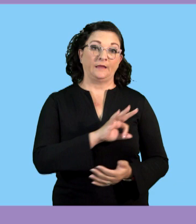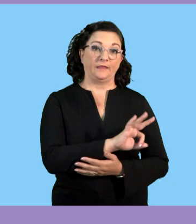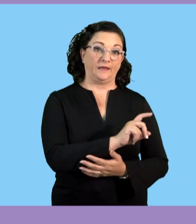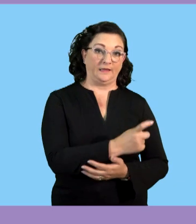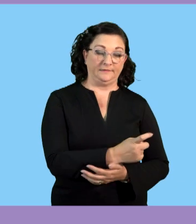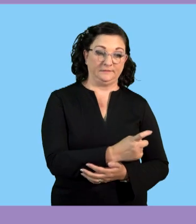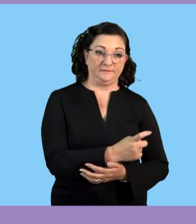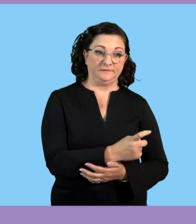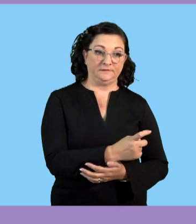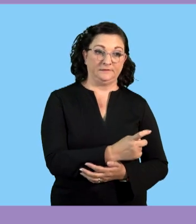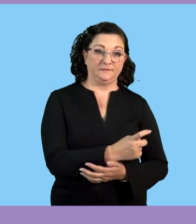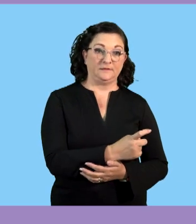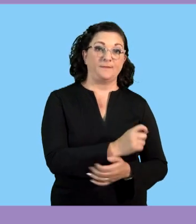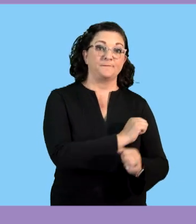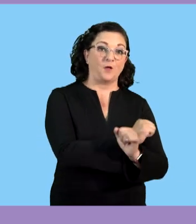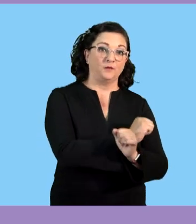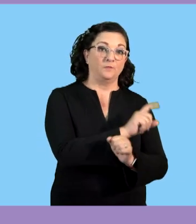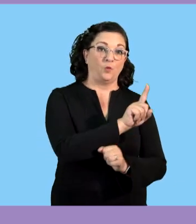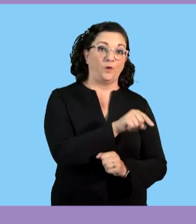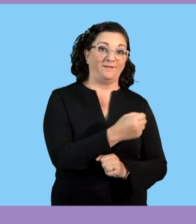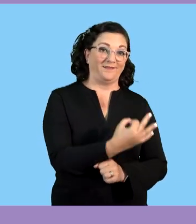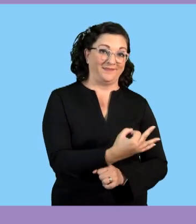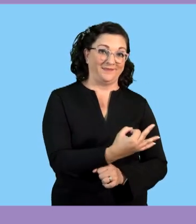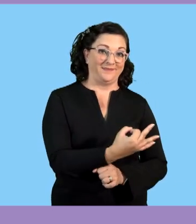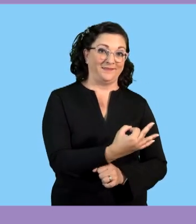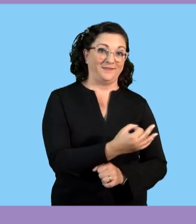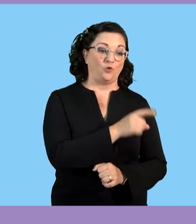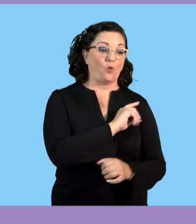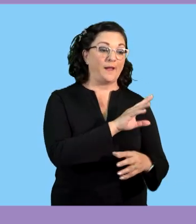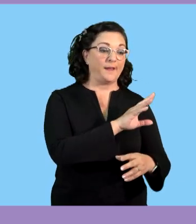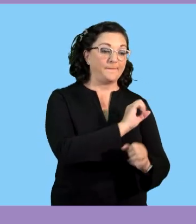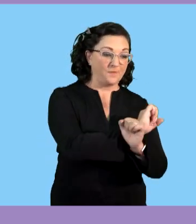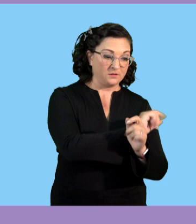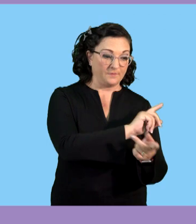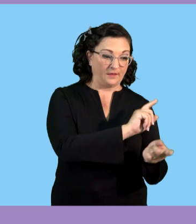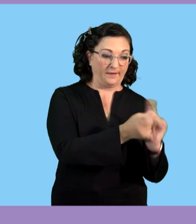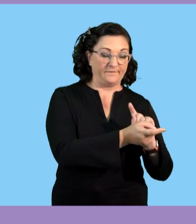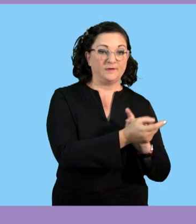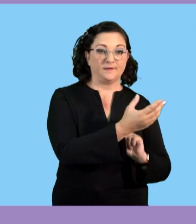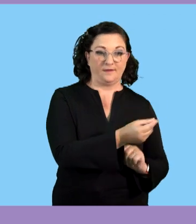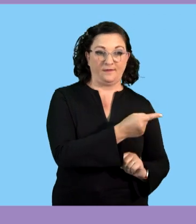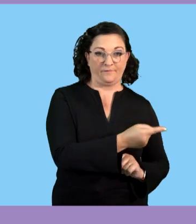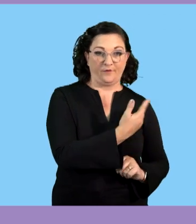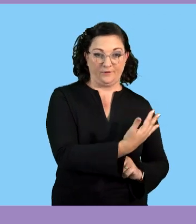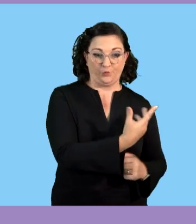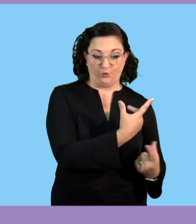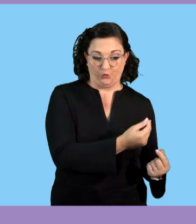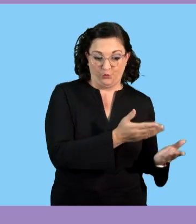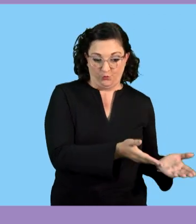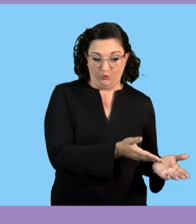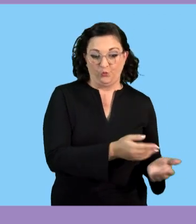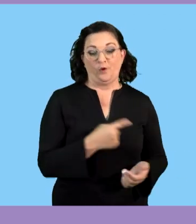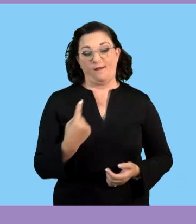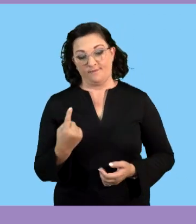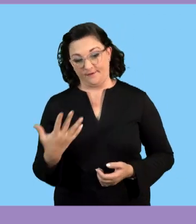have 3x, we are going to multiply it with 1/3, which is the multiplicative inverse. And what I do on one side,